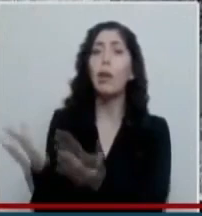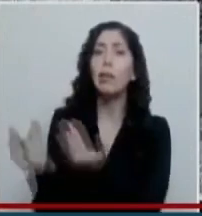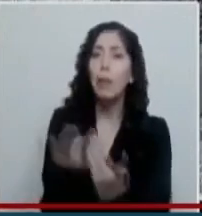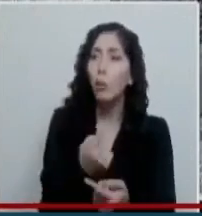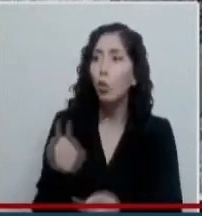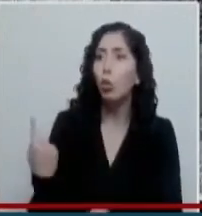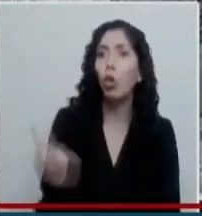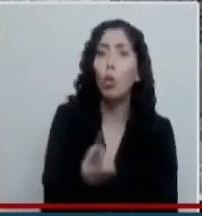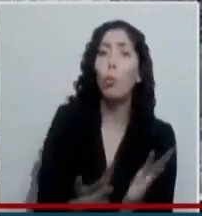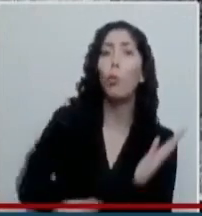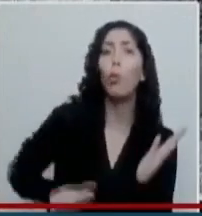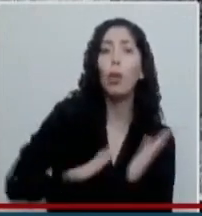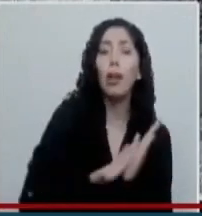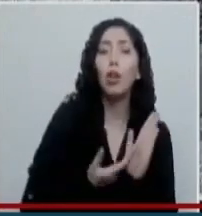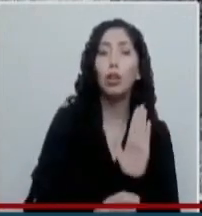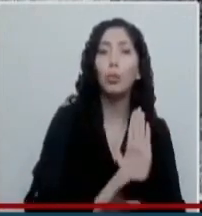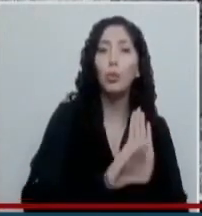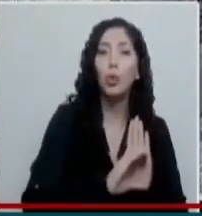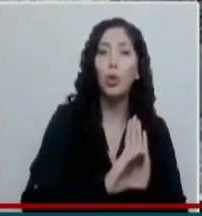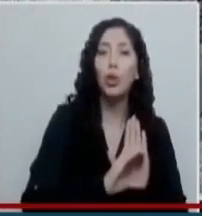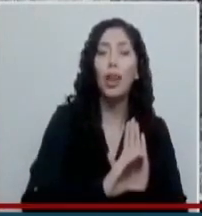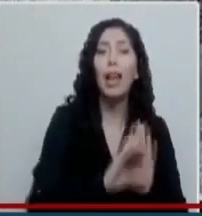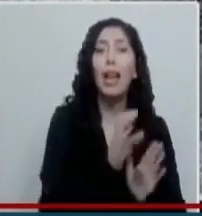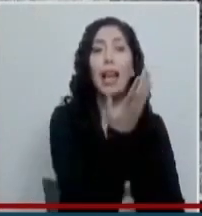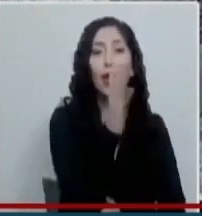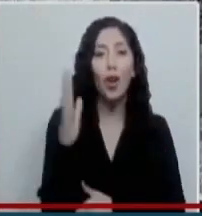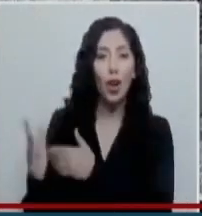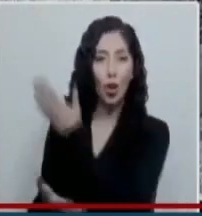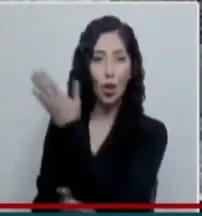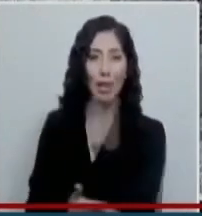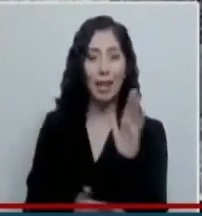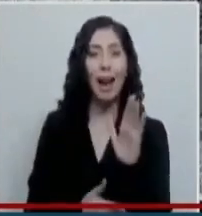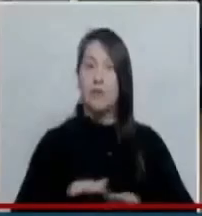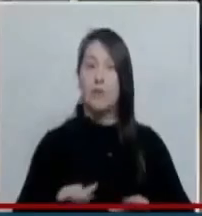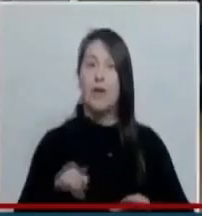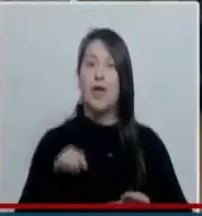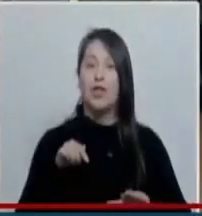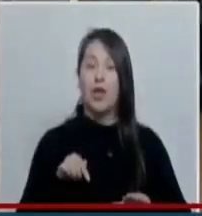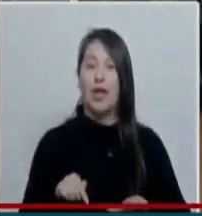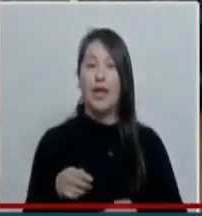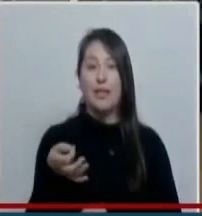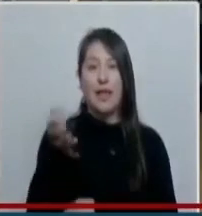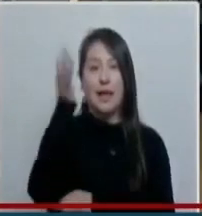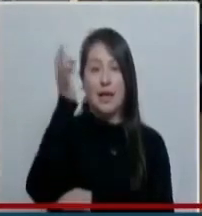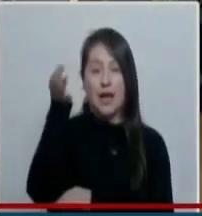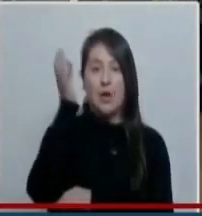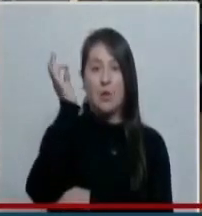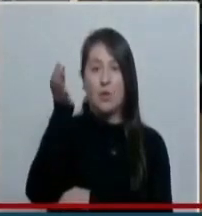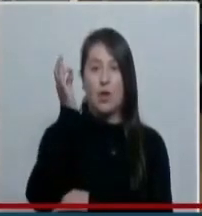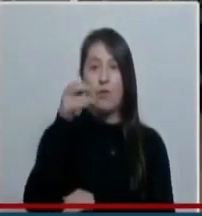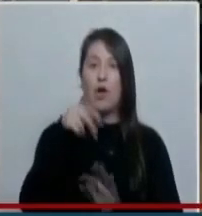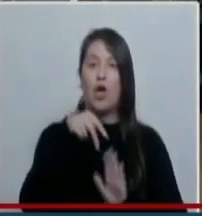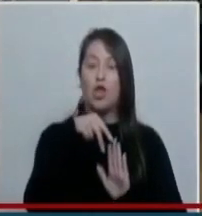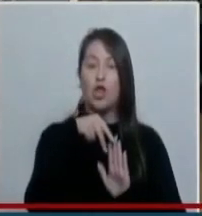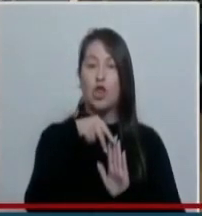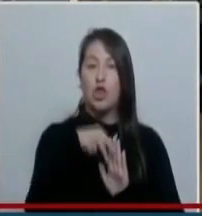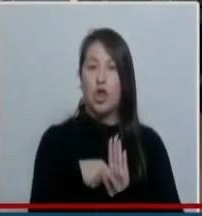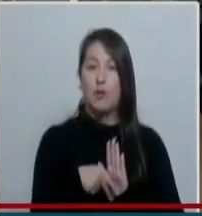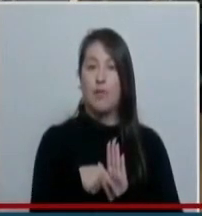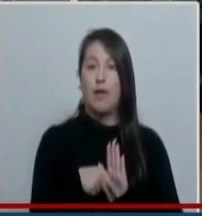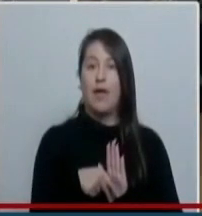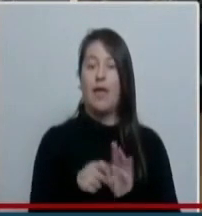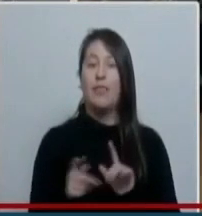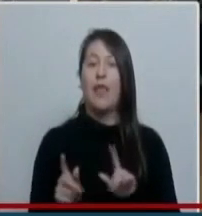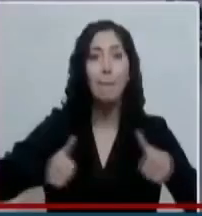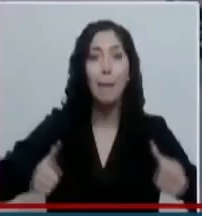by representatives from all over the country who have been elected on the basis of gender parity and with seats reserved for indigenous peoples by the